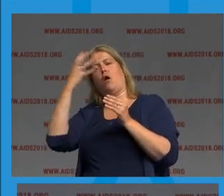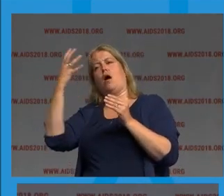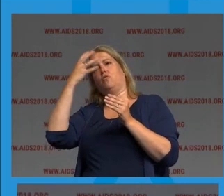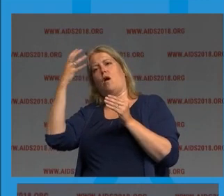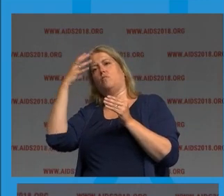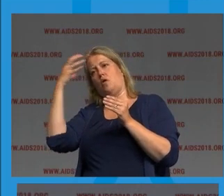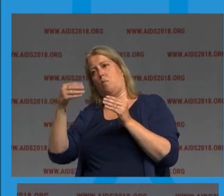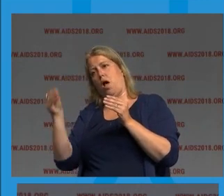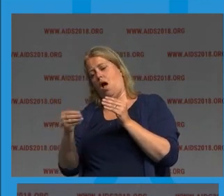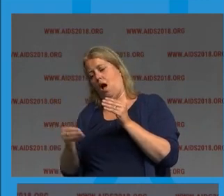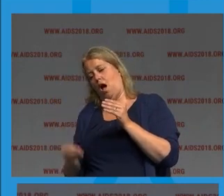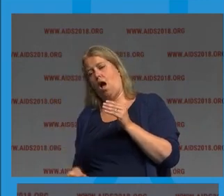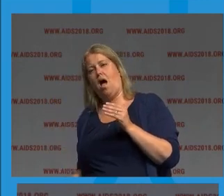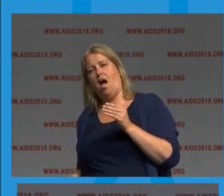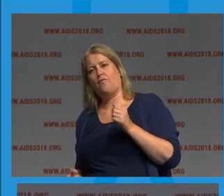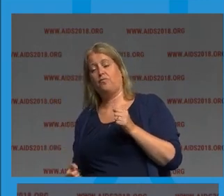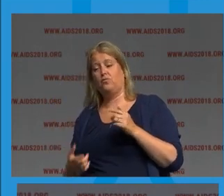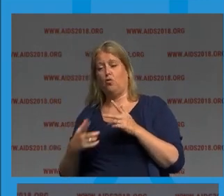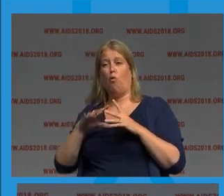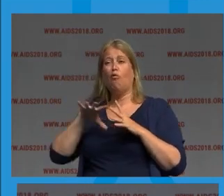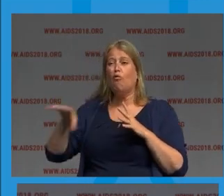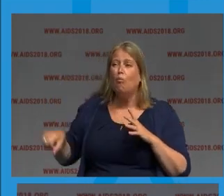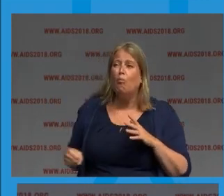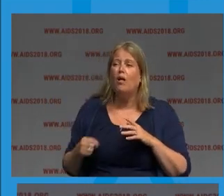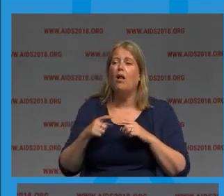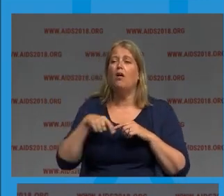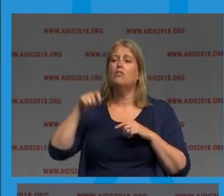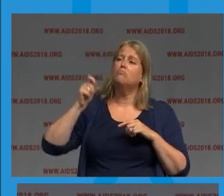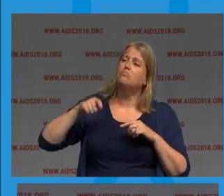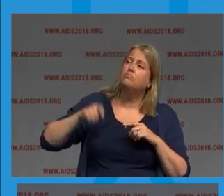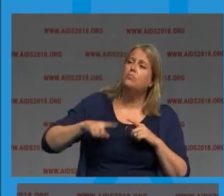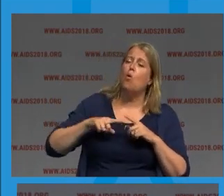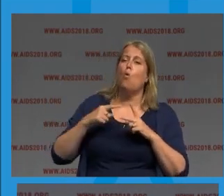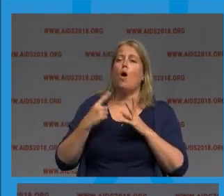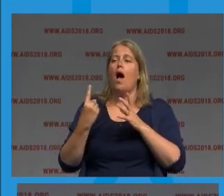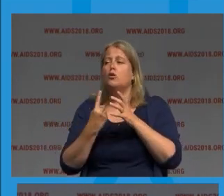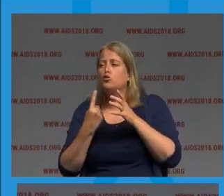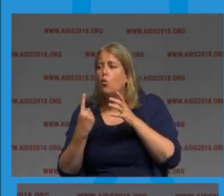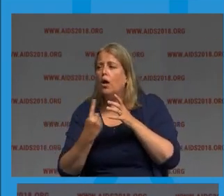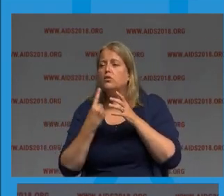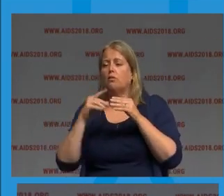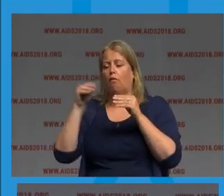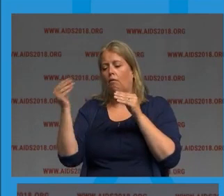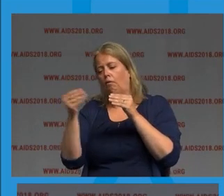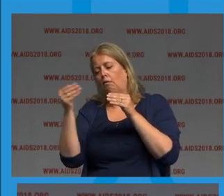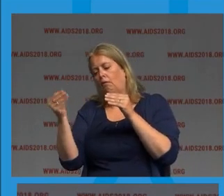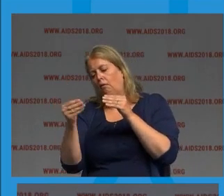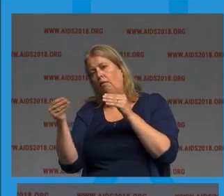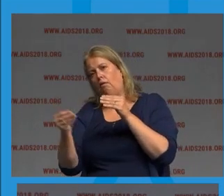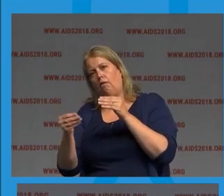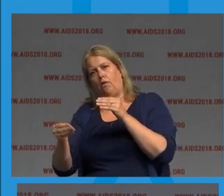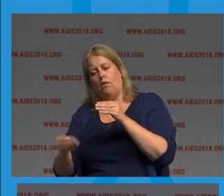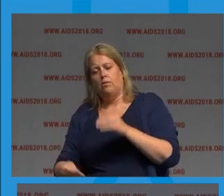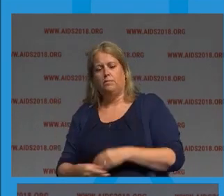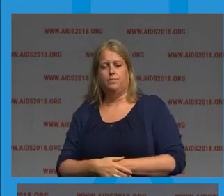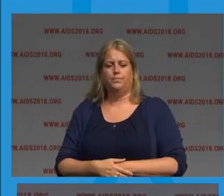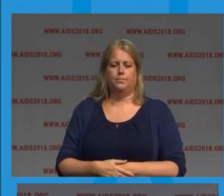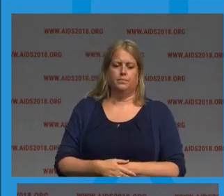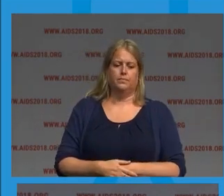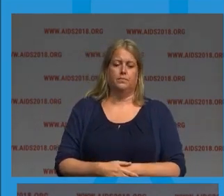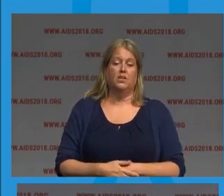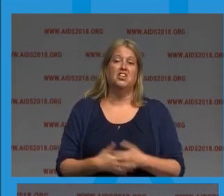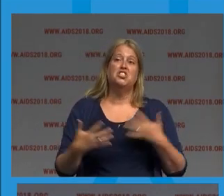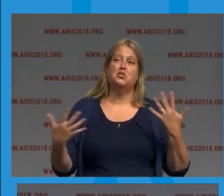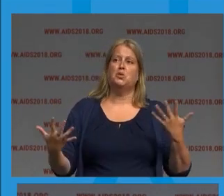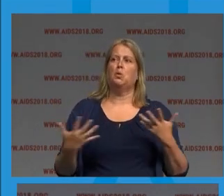example of criminalization or even isolation or any other type of traumas. So